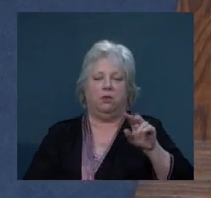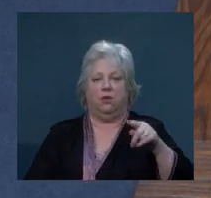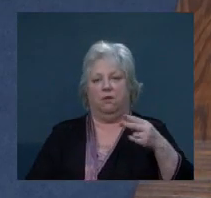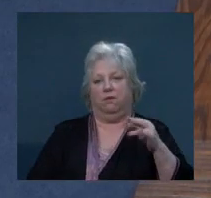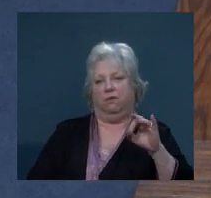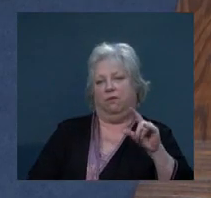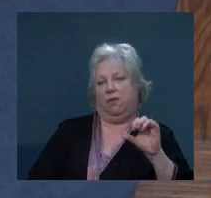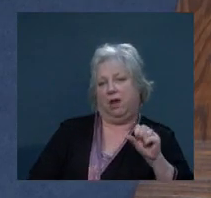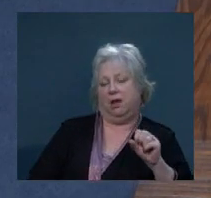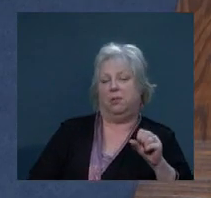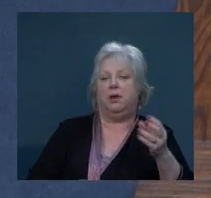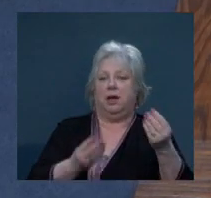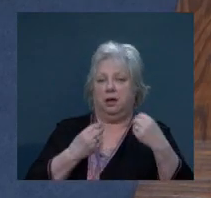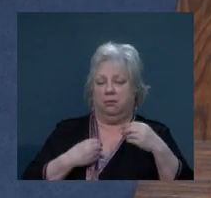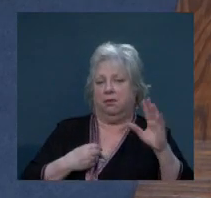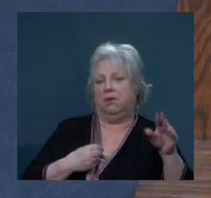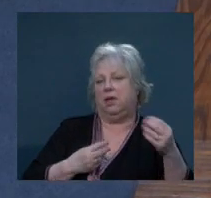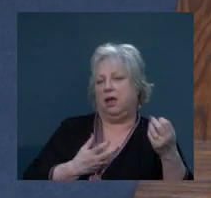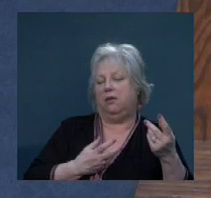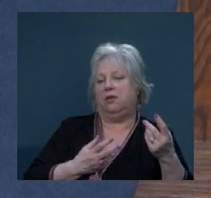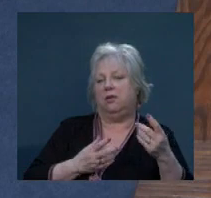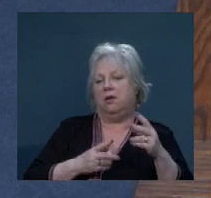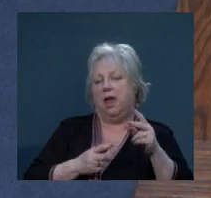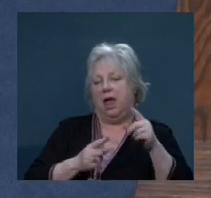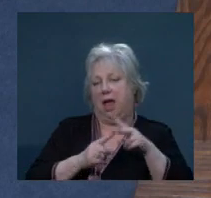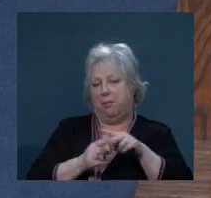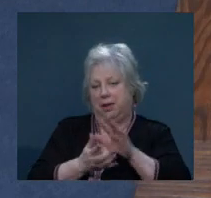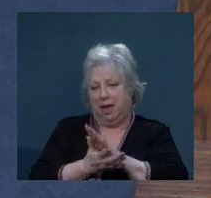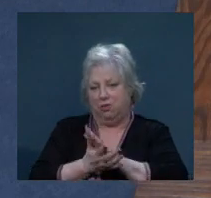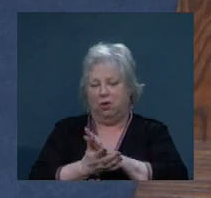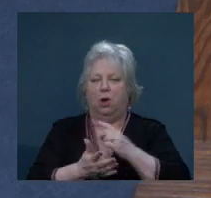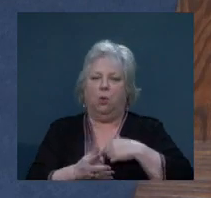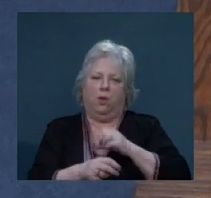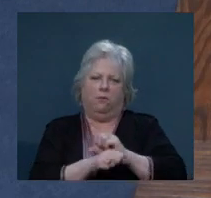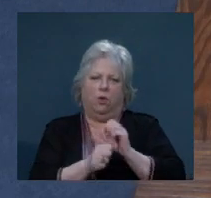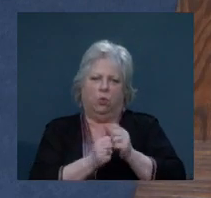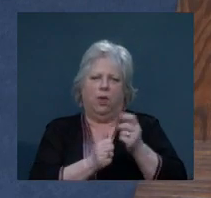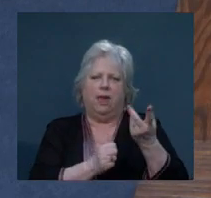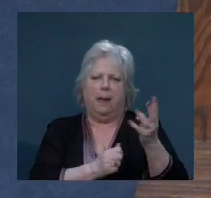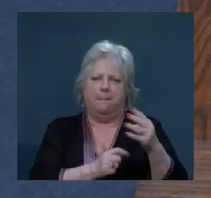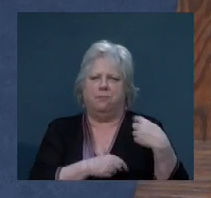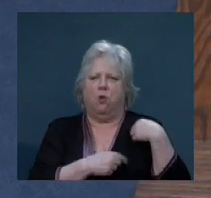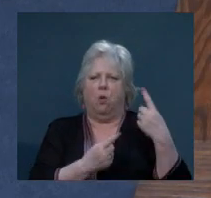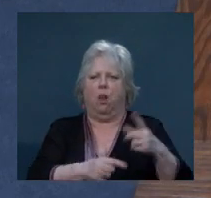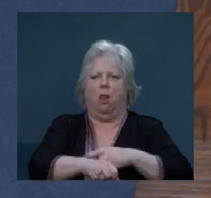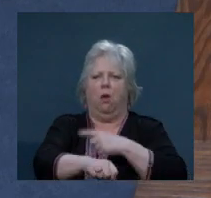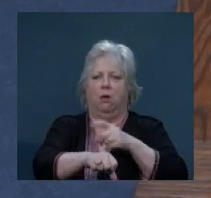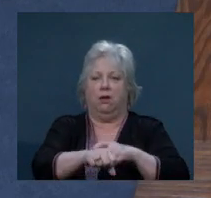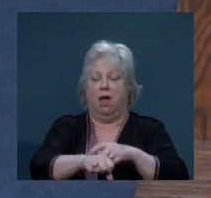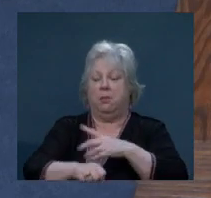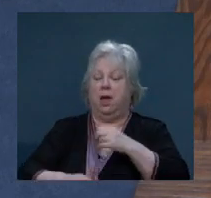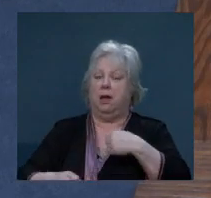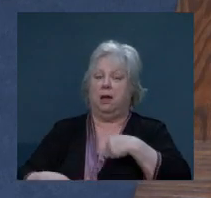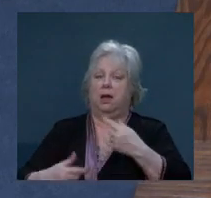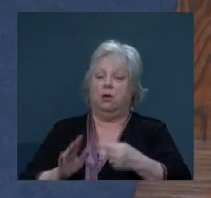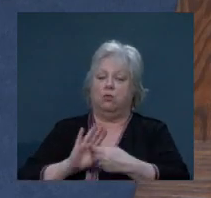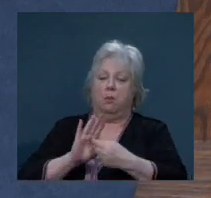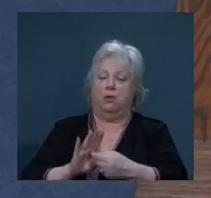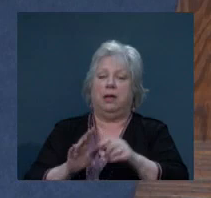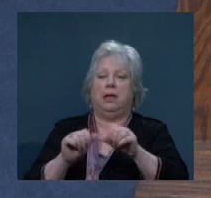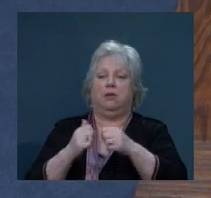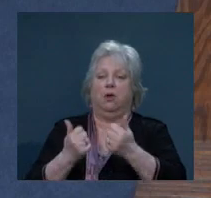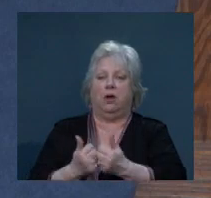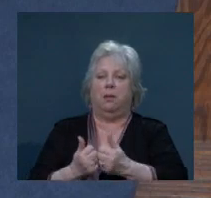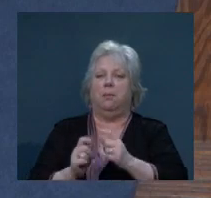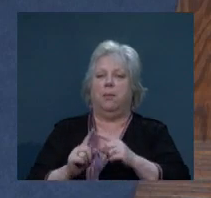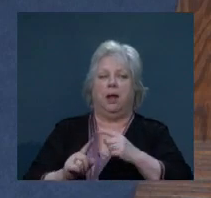proposal as to what he wanted to do. We have worked with Mr. Phillips for a long time, and I'm here to represent the association, but I have also,